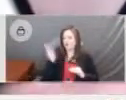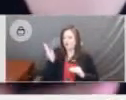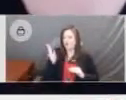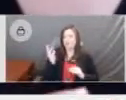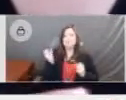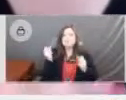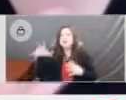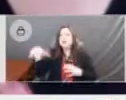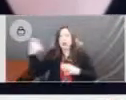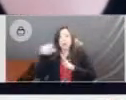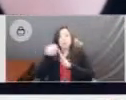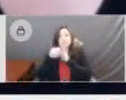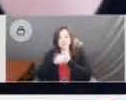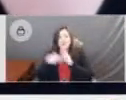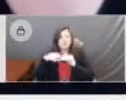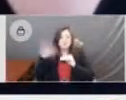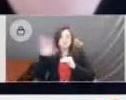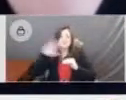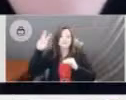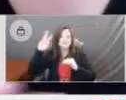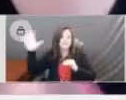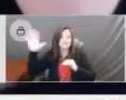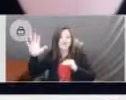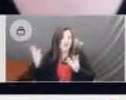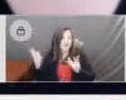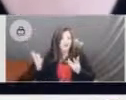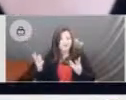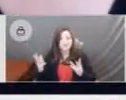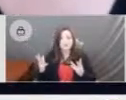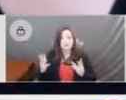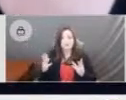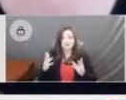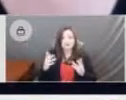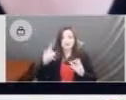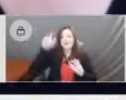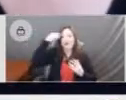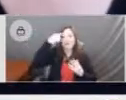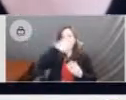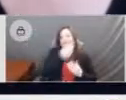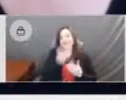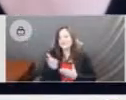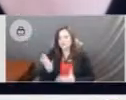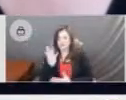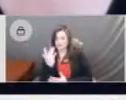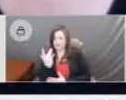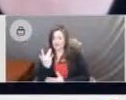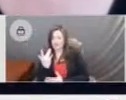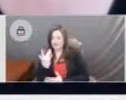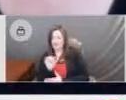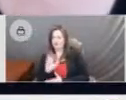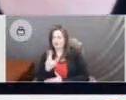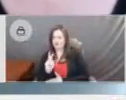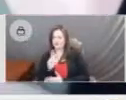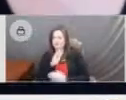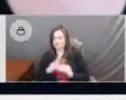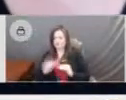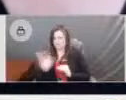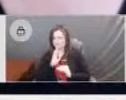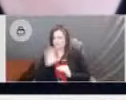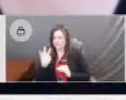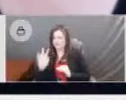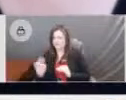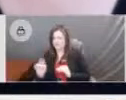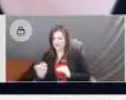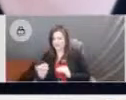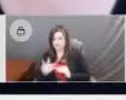many other states are doing, or even like the government suggested? Why is Arkansas deviating from that? And any